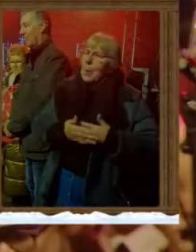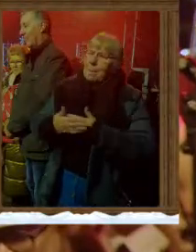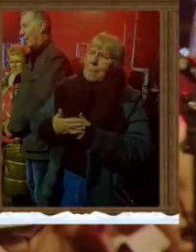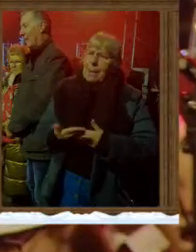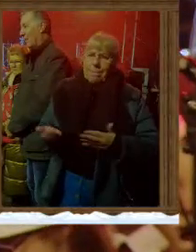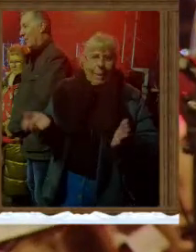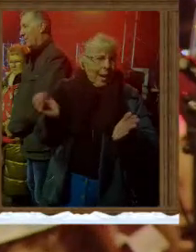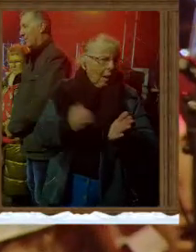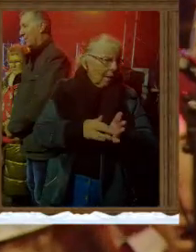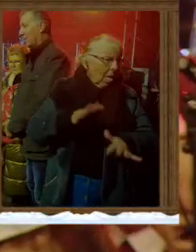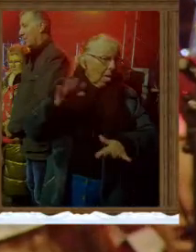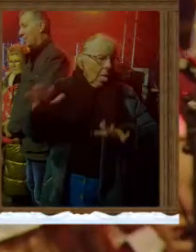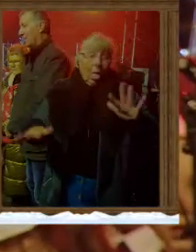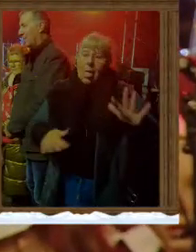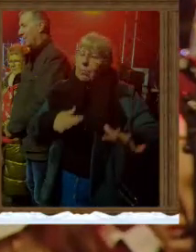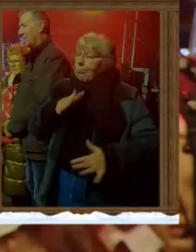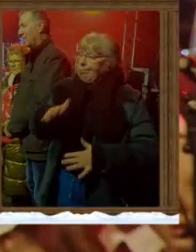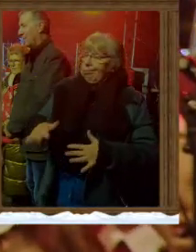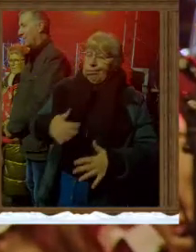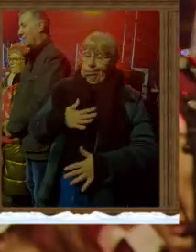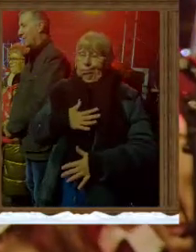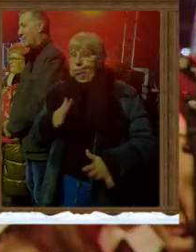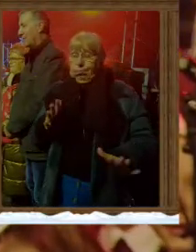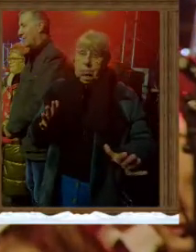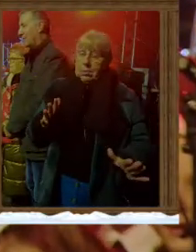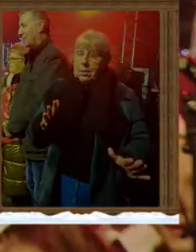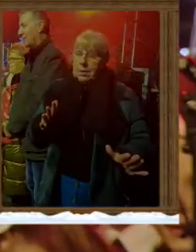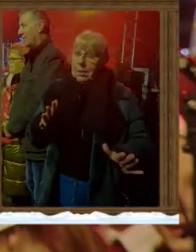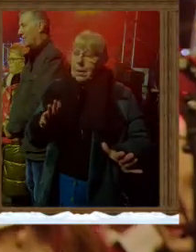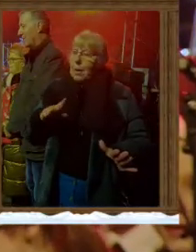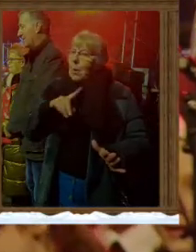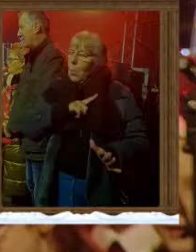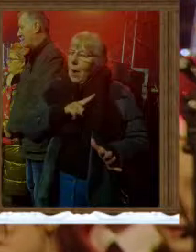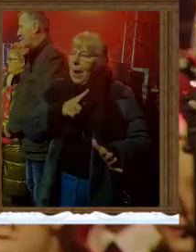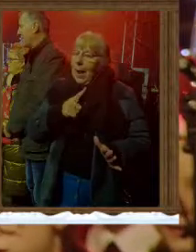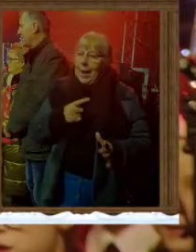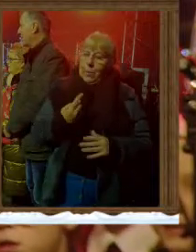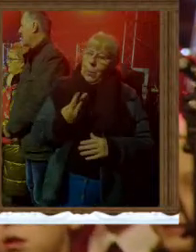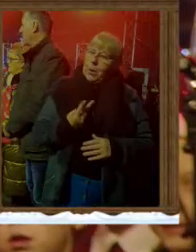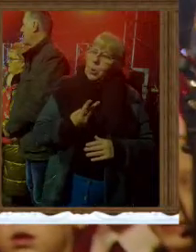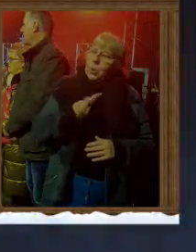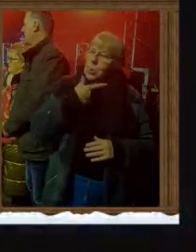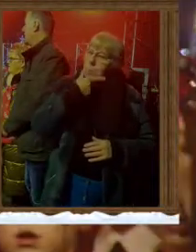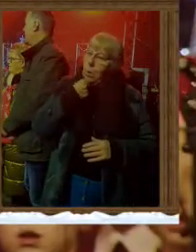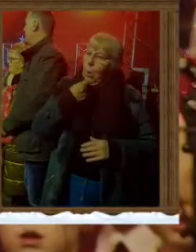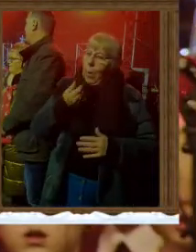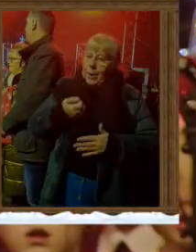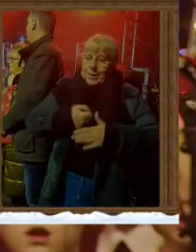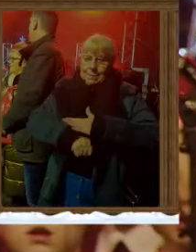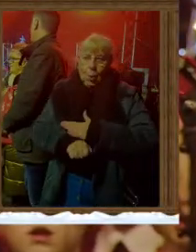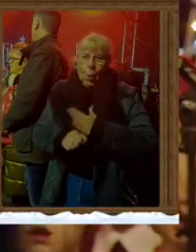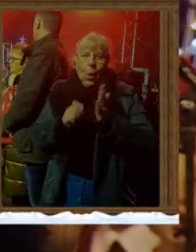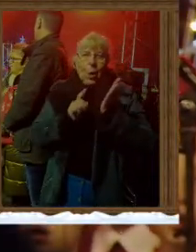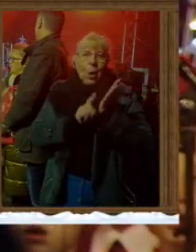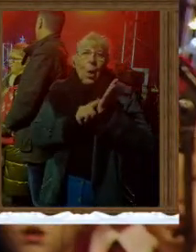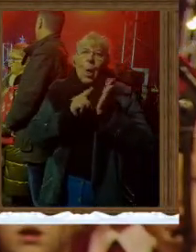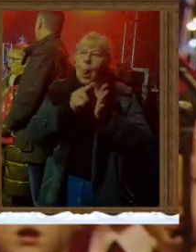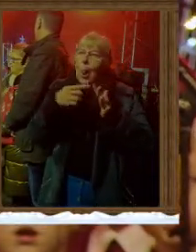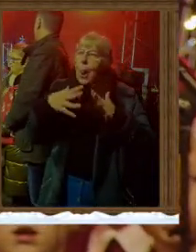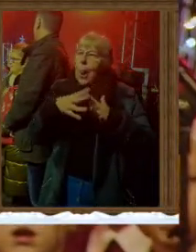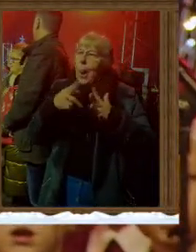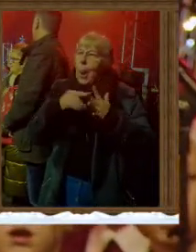brings? Because when our boys were born, Lewis and Elliot, they caused a great